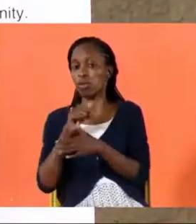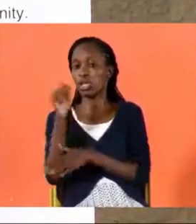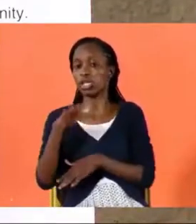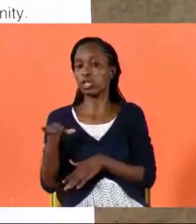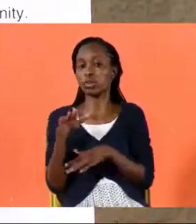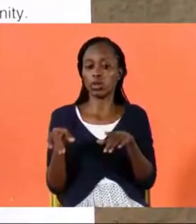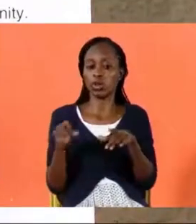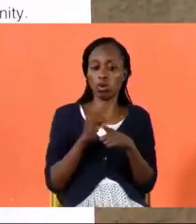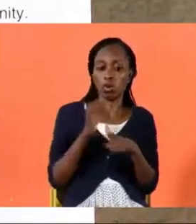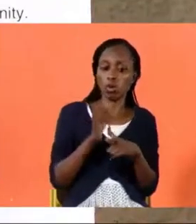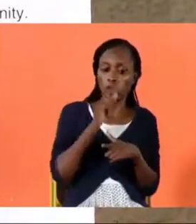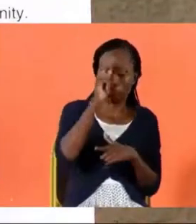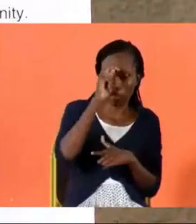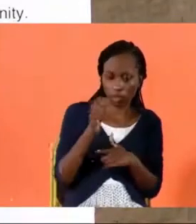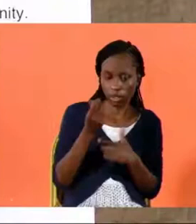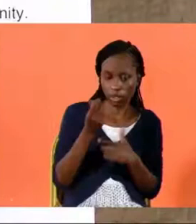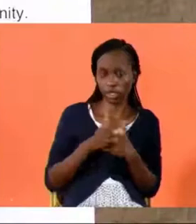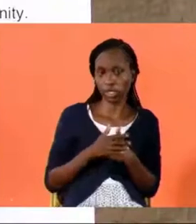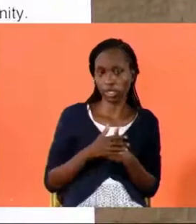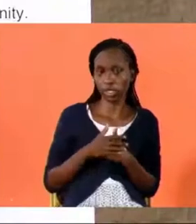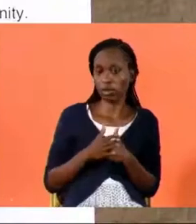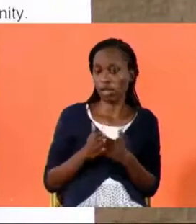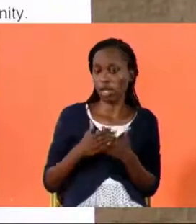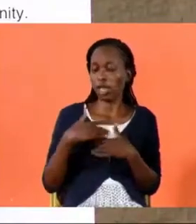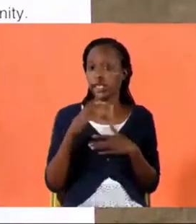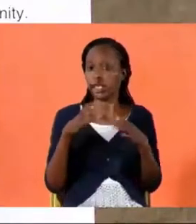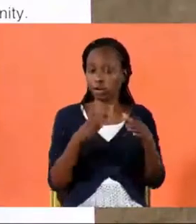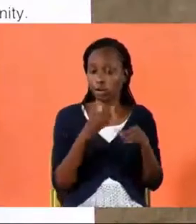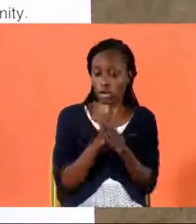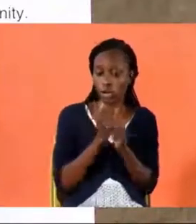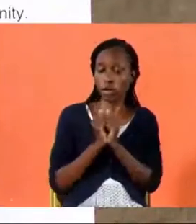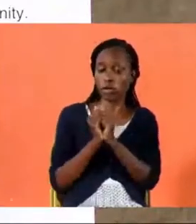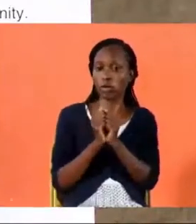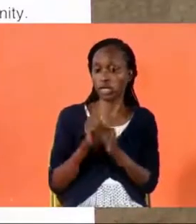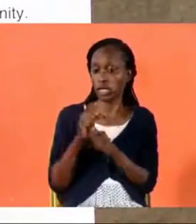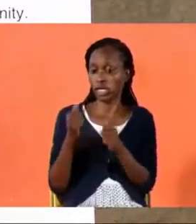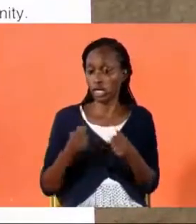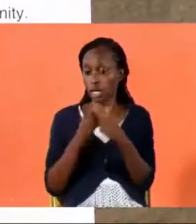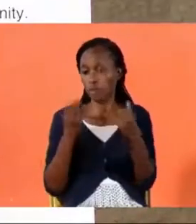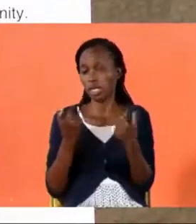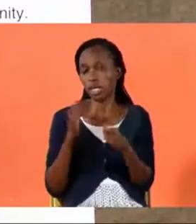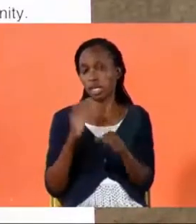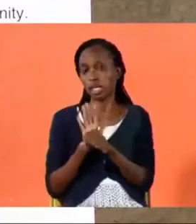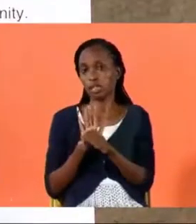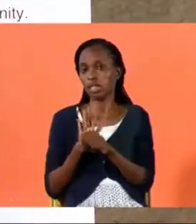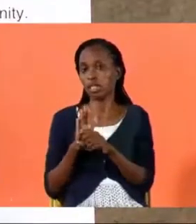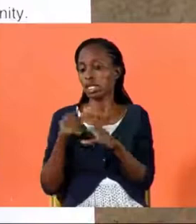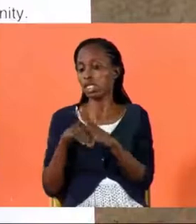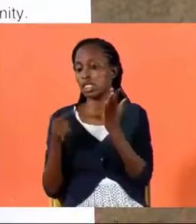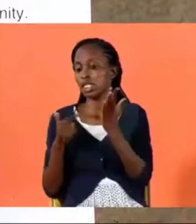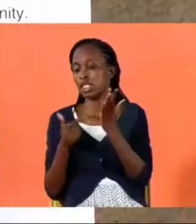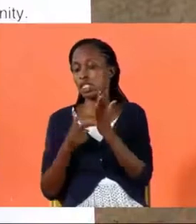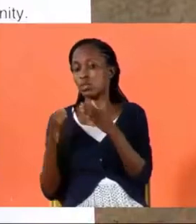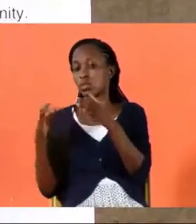principles with companies that they do business with that are actually part of the same company. This happens a lot with technology